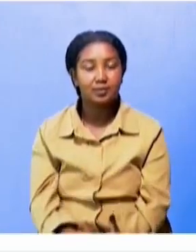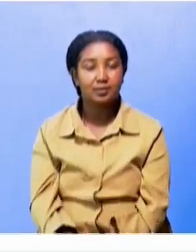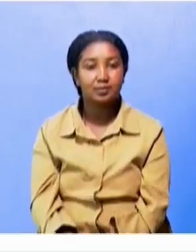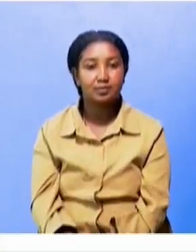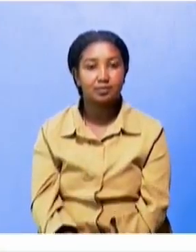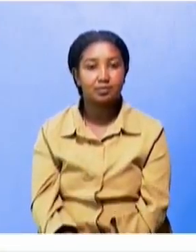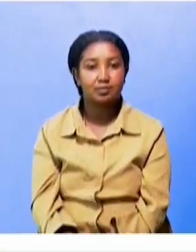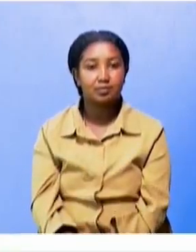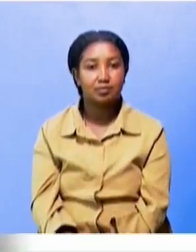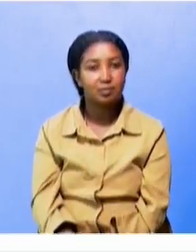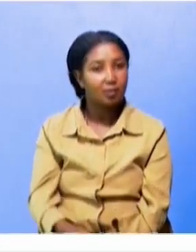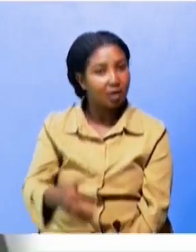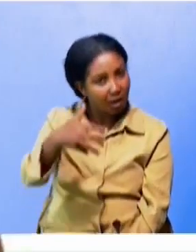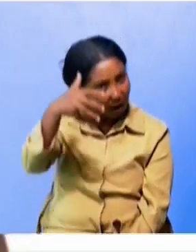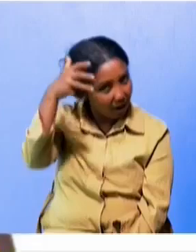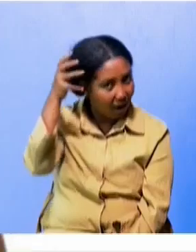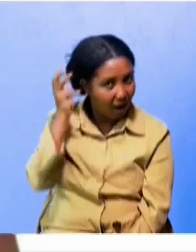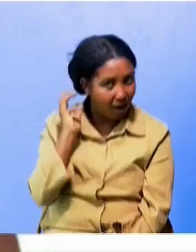A lion